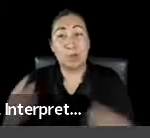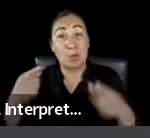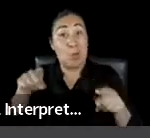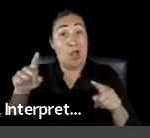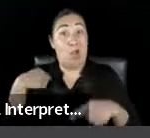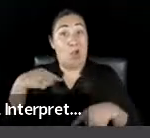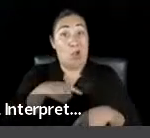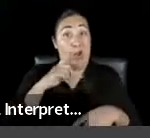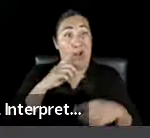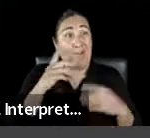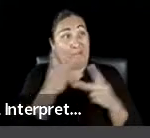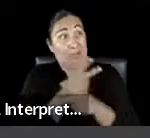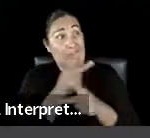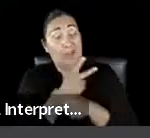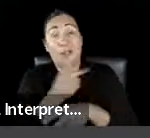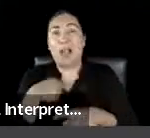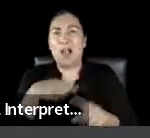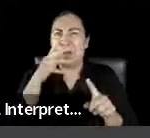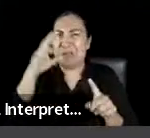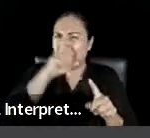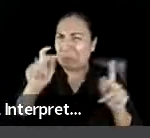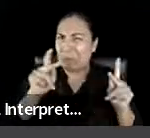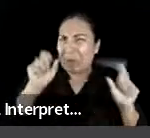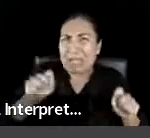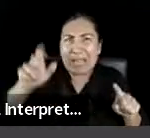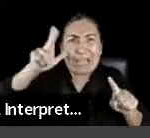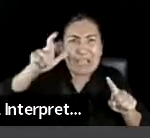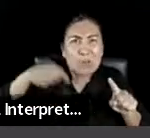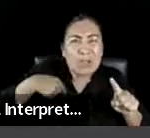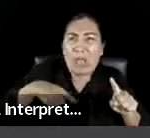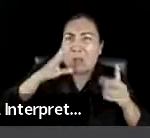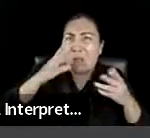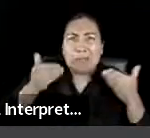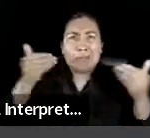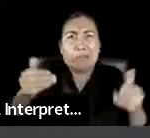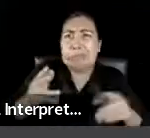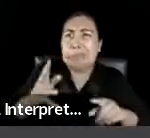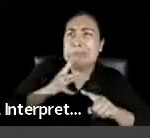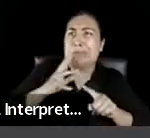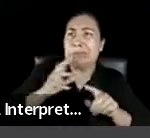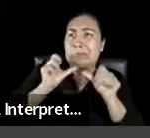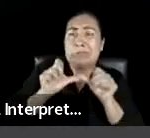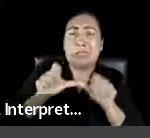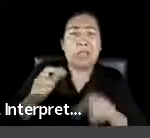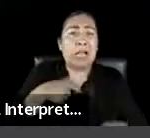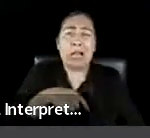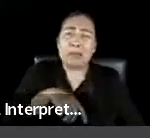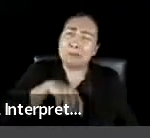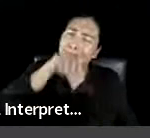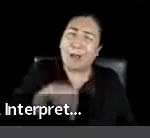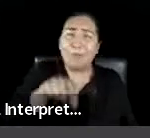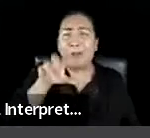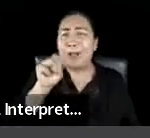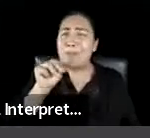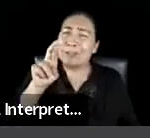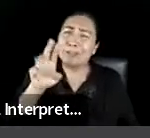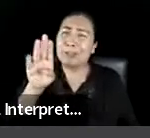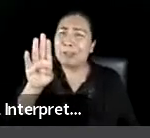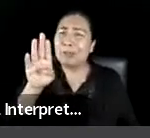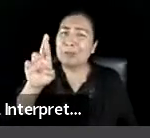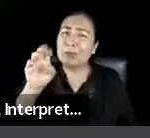or as we're working it out, I'm going to just assume people can hear me out there. So I'm just going to keep talking because I love Mr. Brown. For